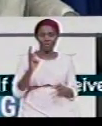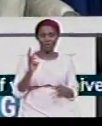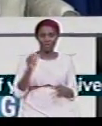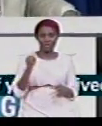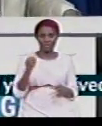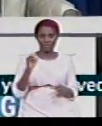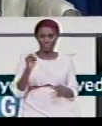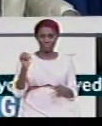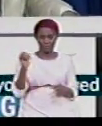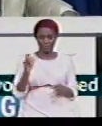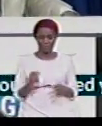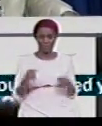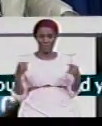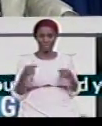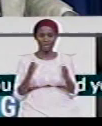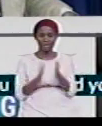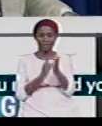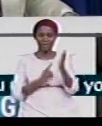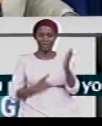now.